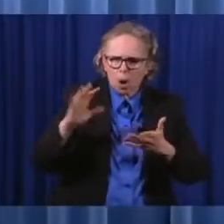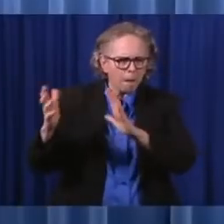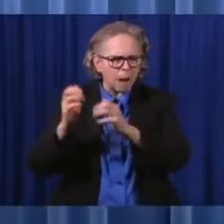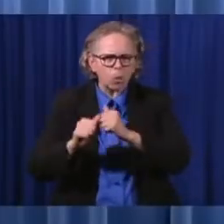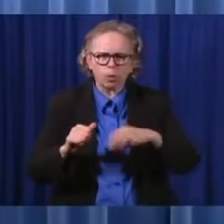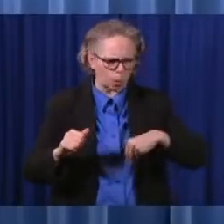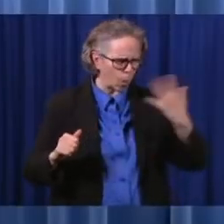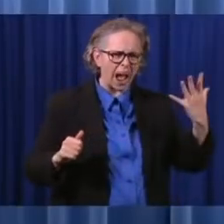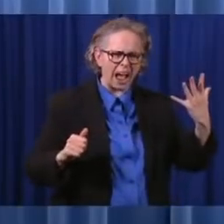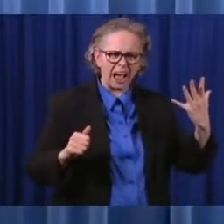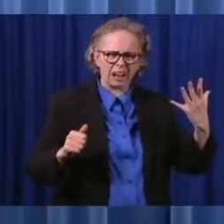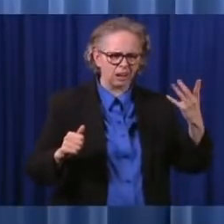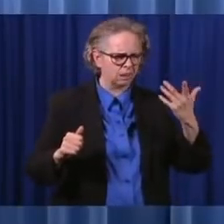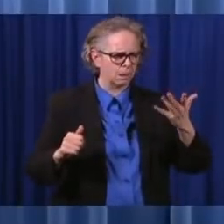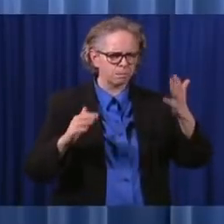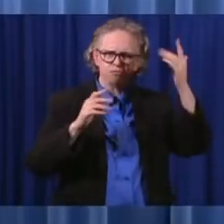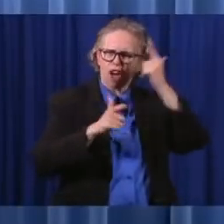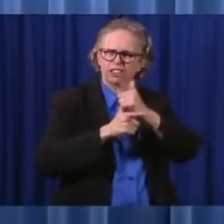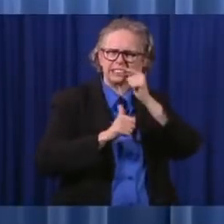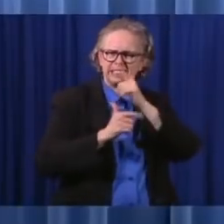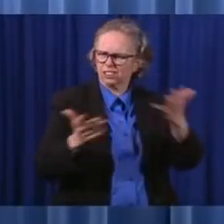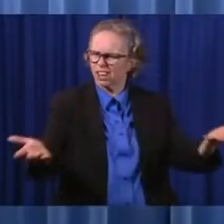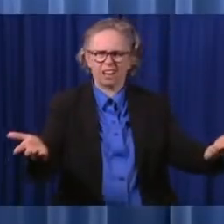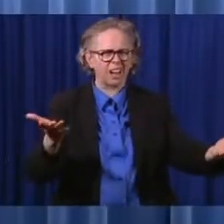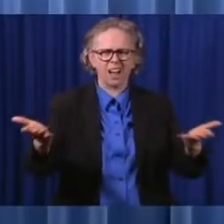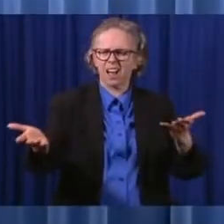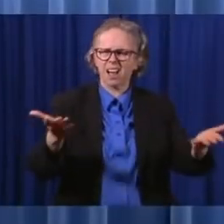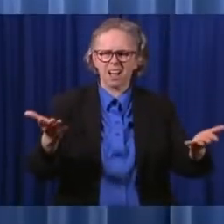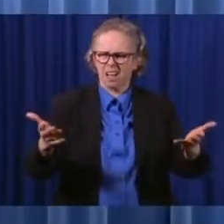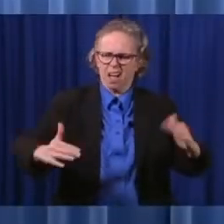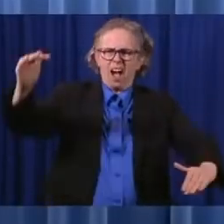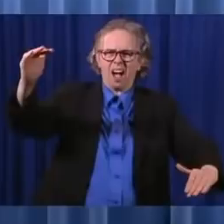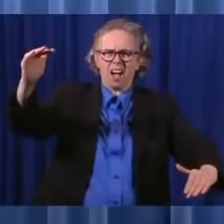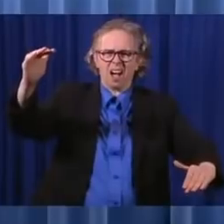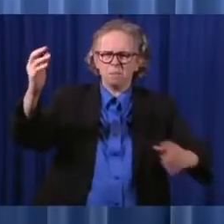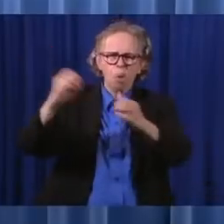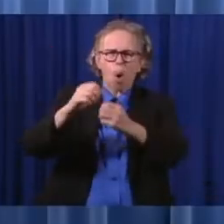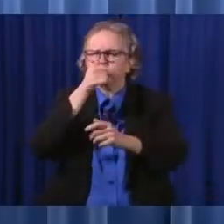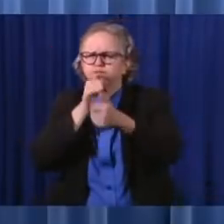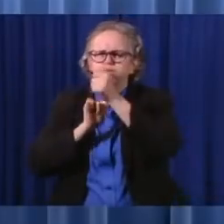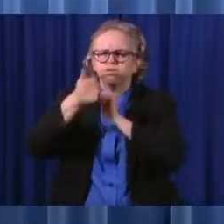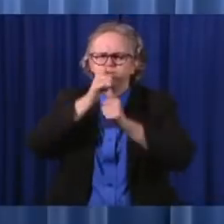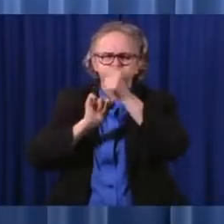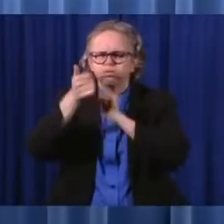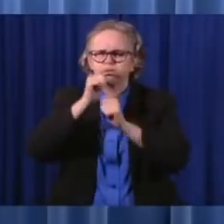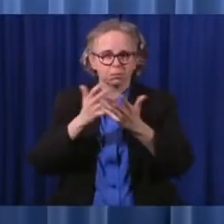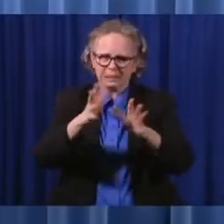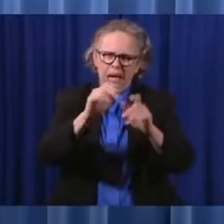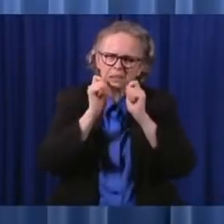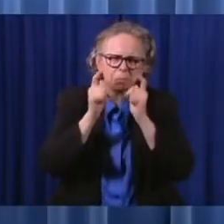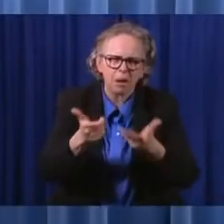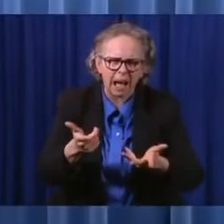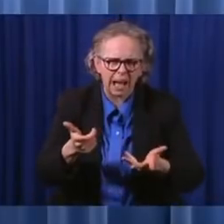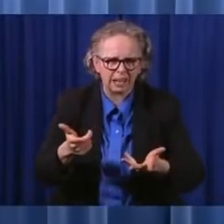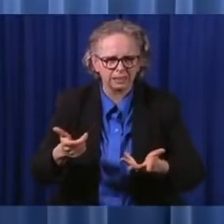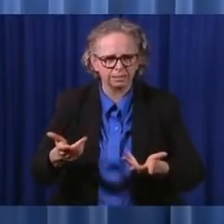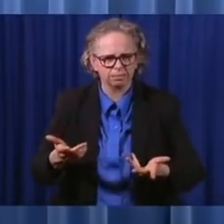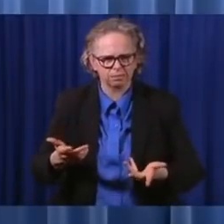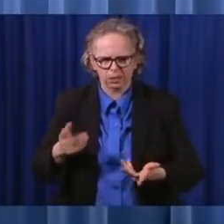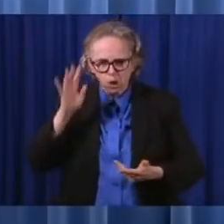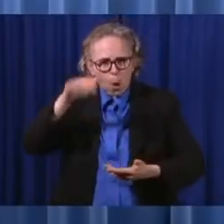brothers and sisters. And that shouldn't surprise us because of the infant mortality rate that we see in this great state,